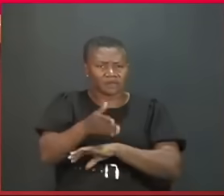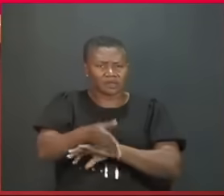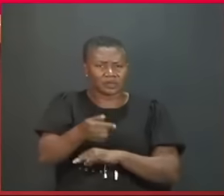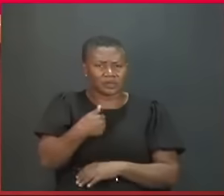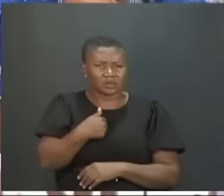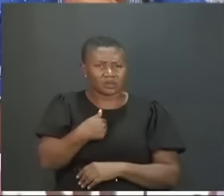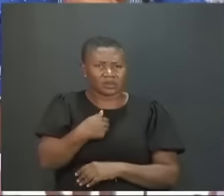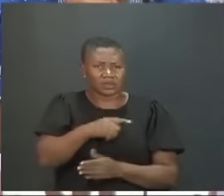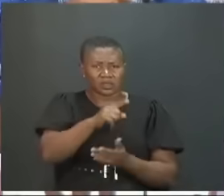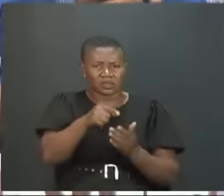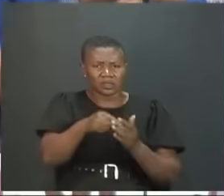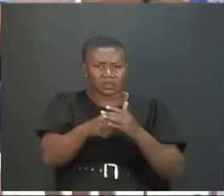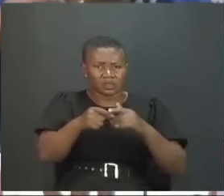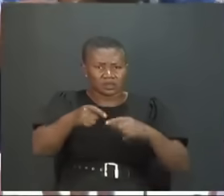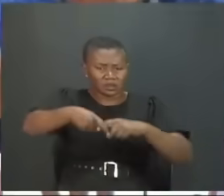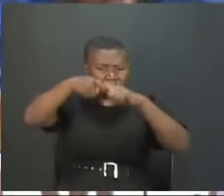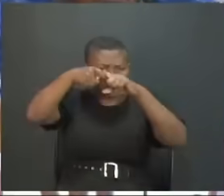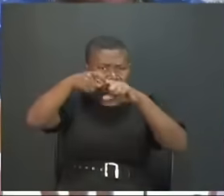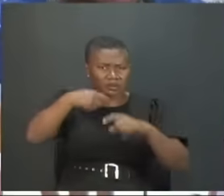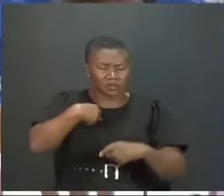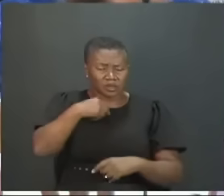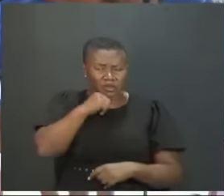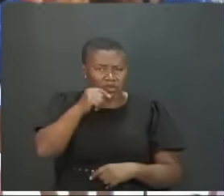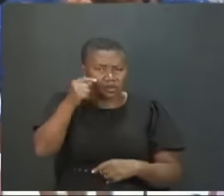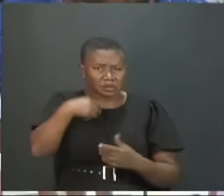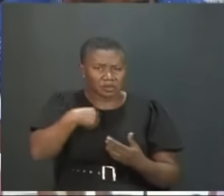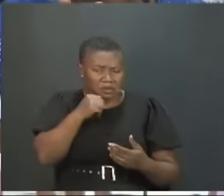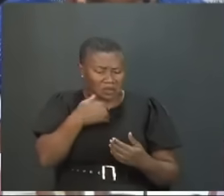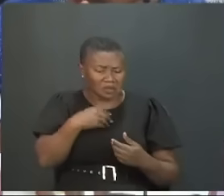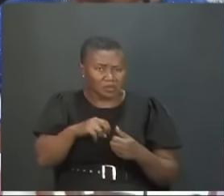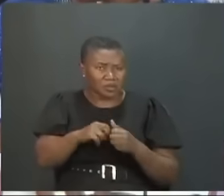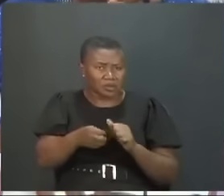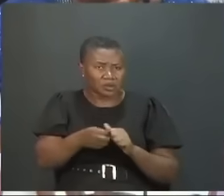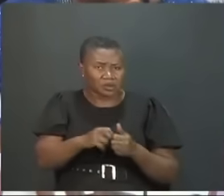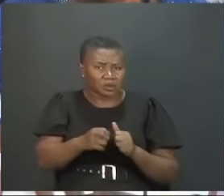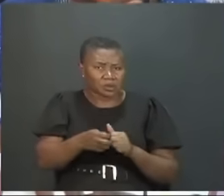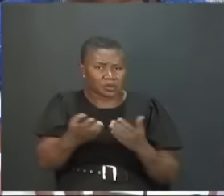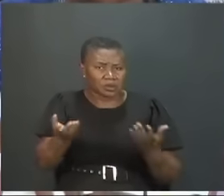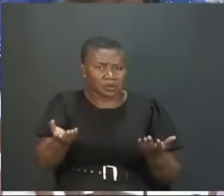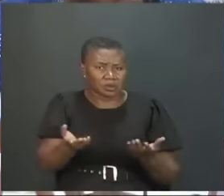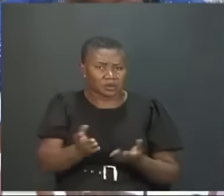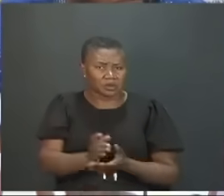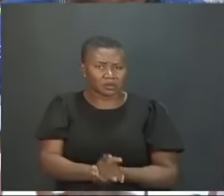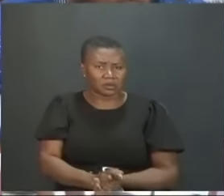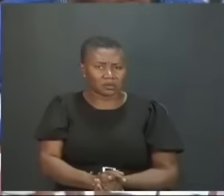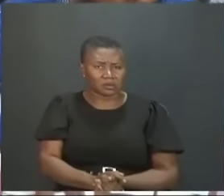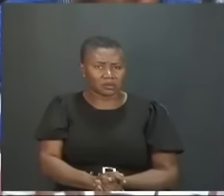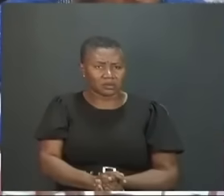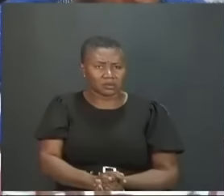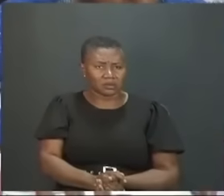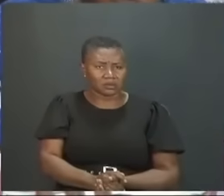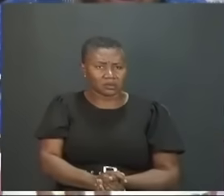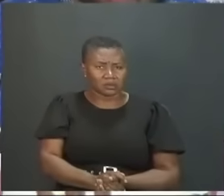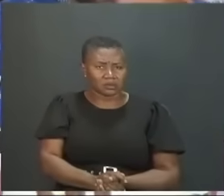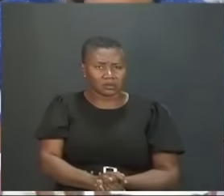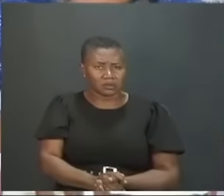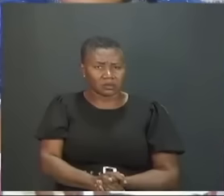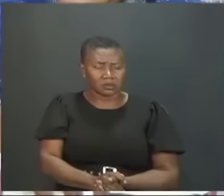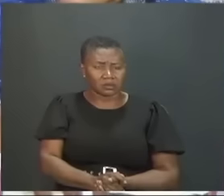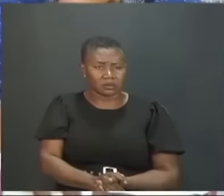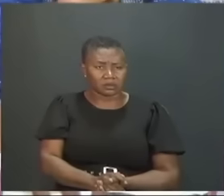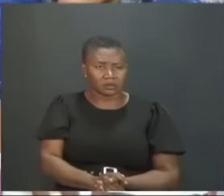point of order, I don't have a problem. What's the help? Mr. Speaker, I don't have a problem. I don't have a problem. He can speak.